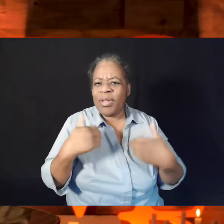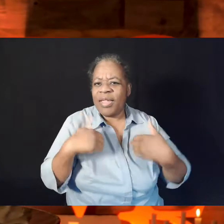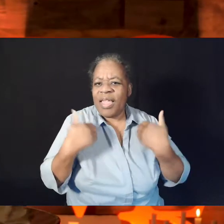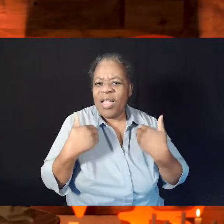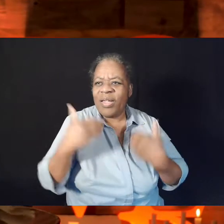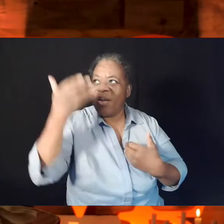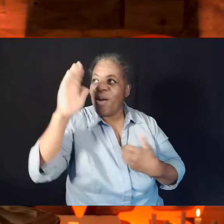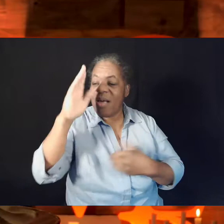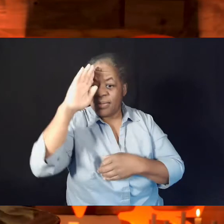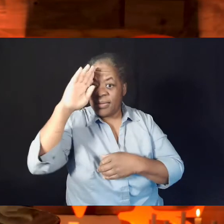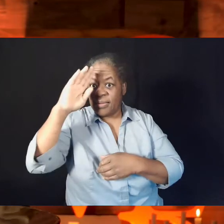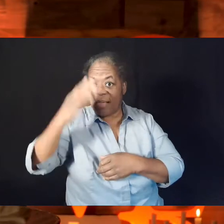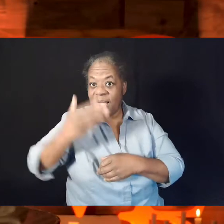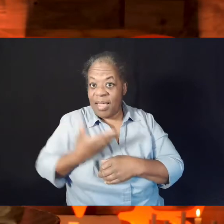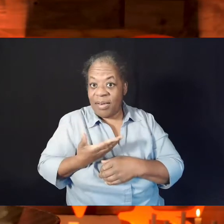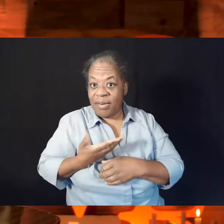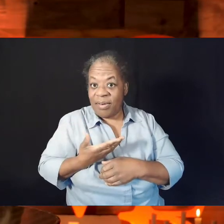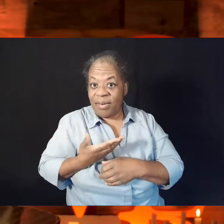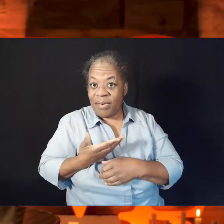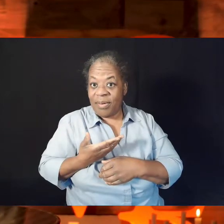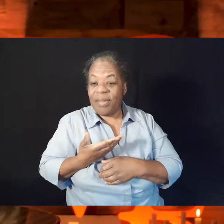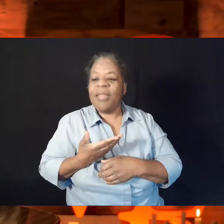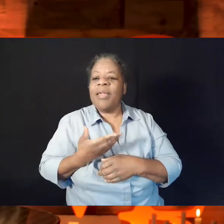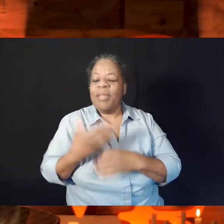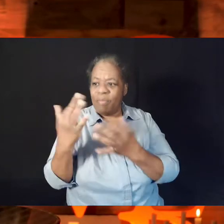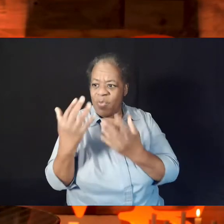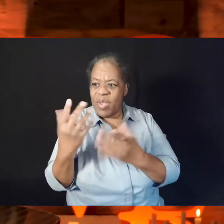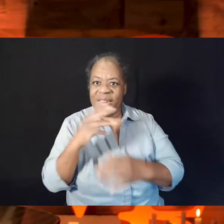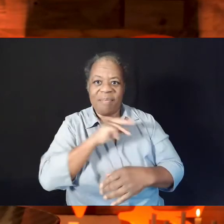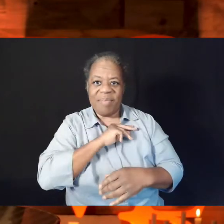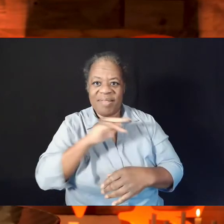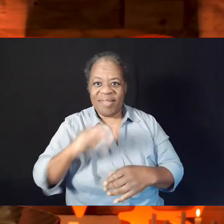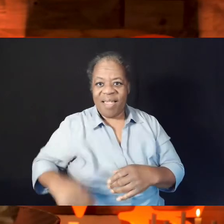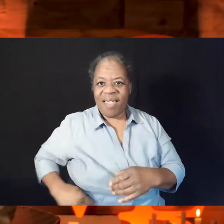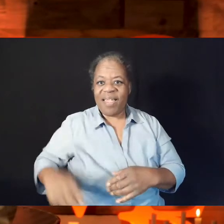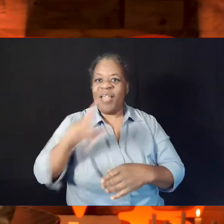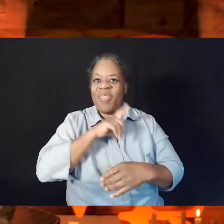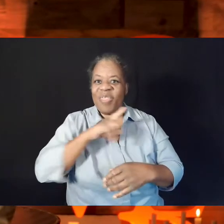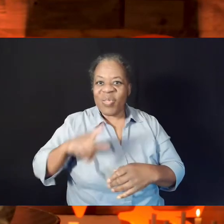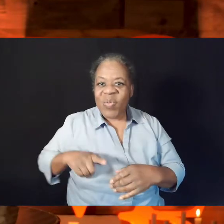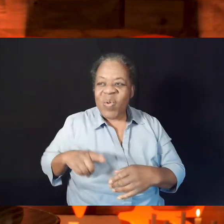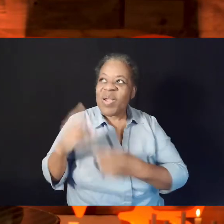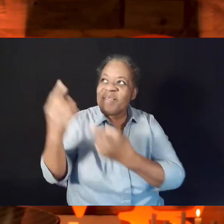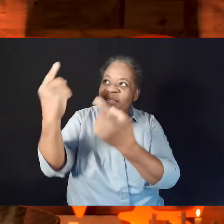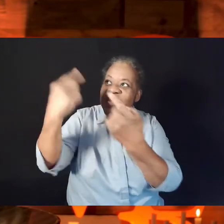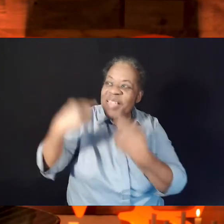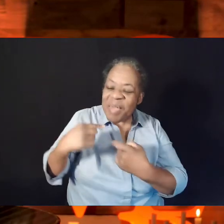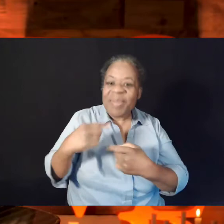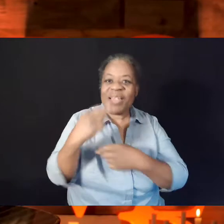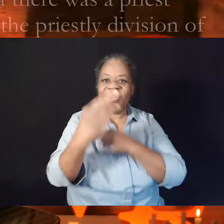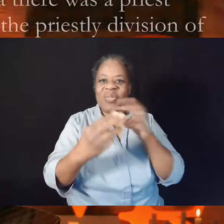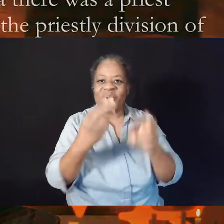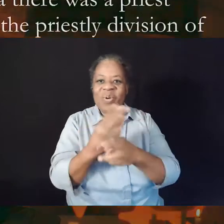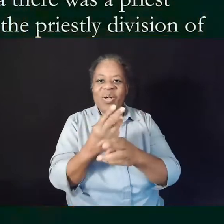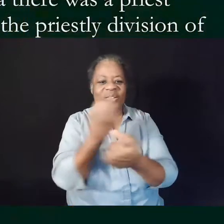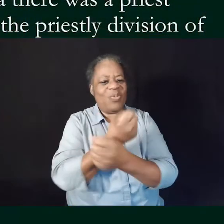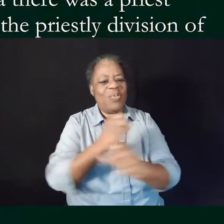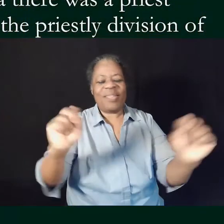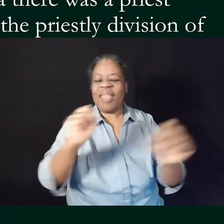Son, the long-awaited for Messiah, the Lord, was coming into the world to redeem the